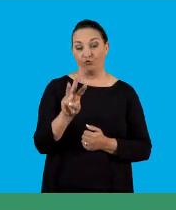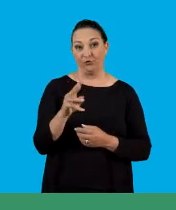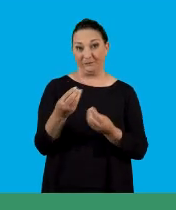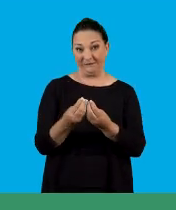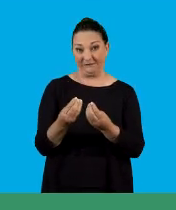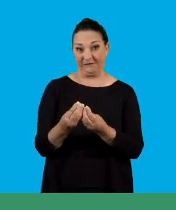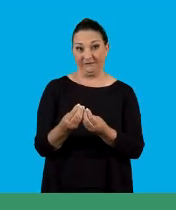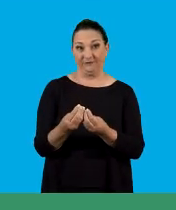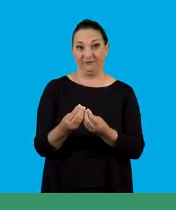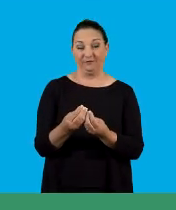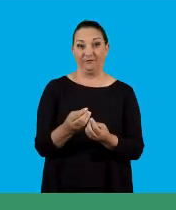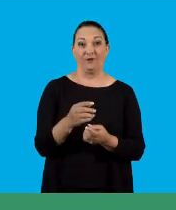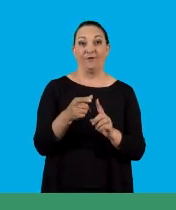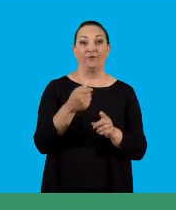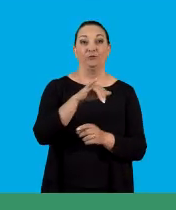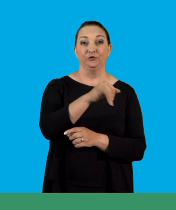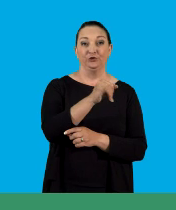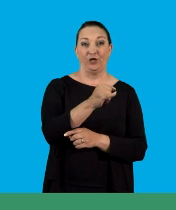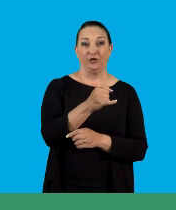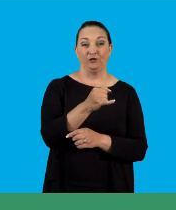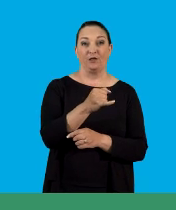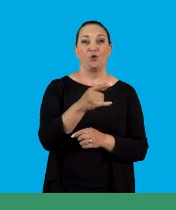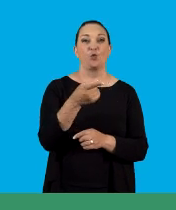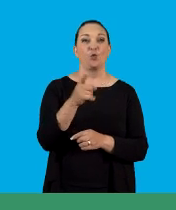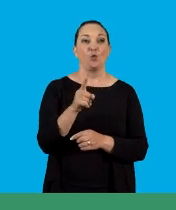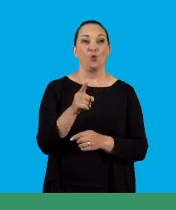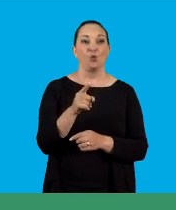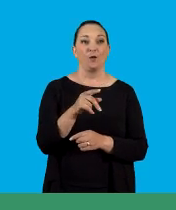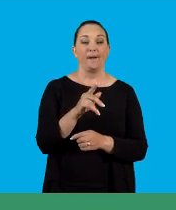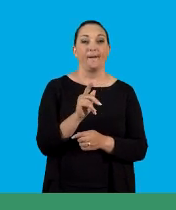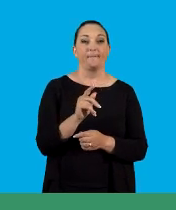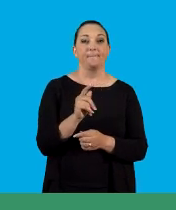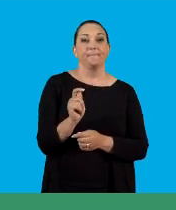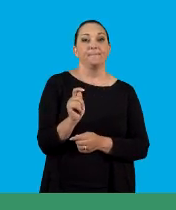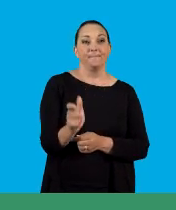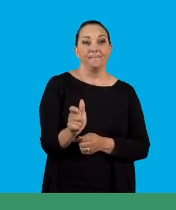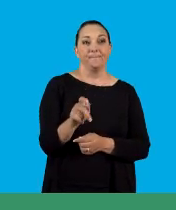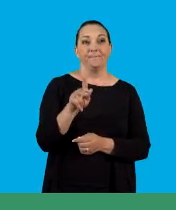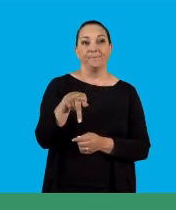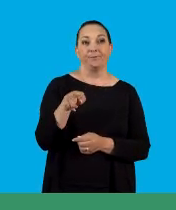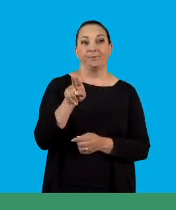JJ when looking into Sipuru Traders should be the purchasing function.